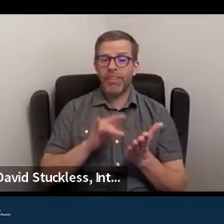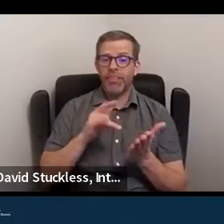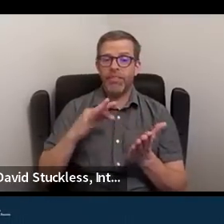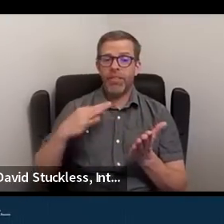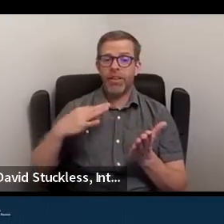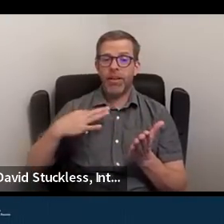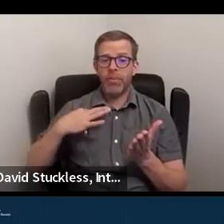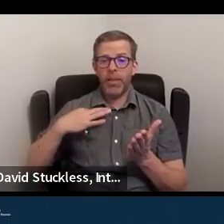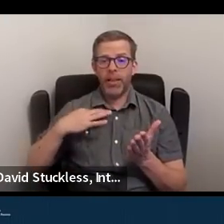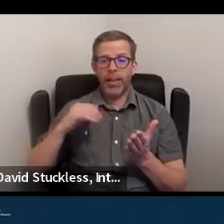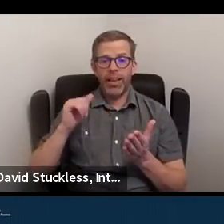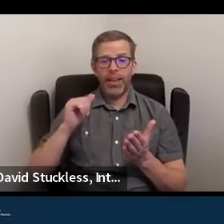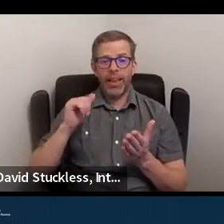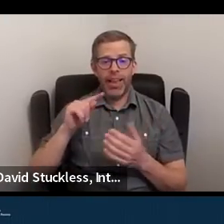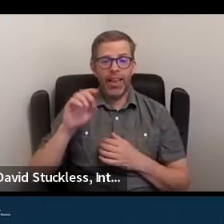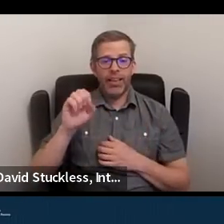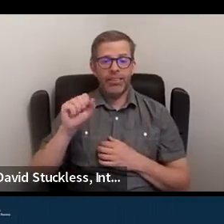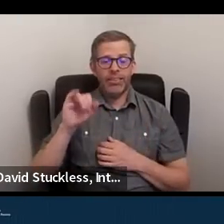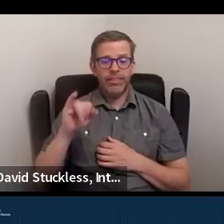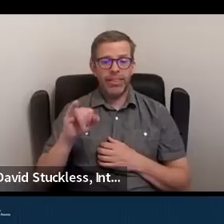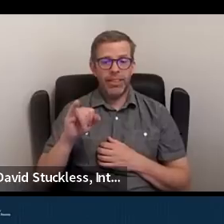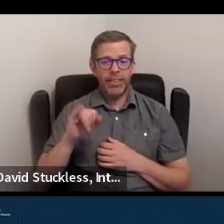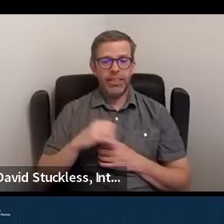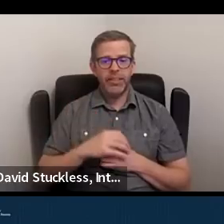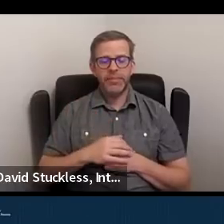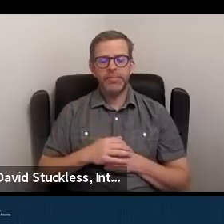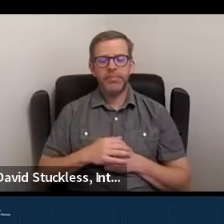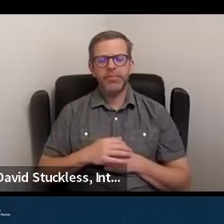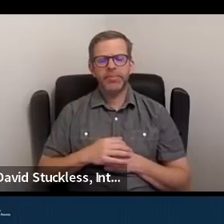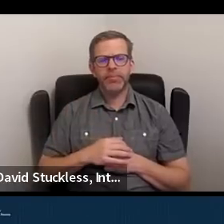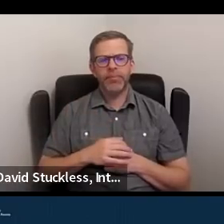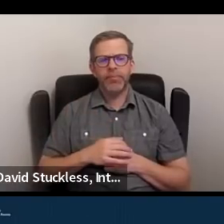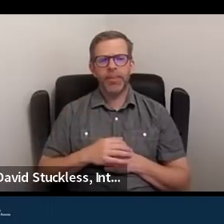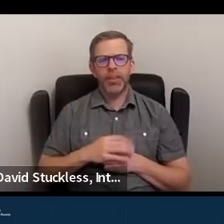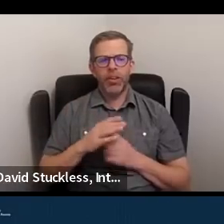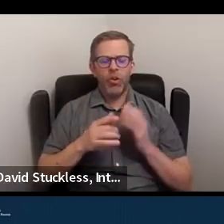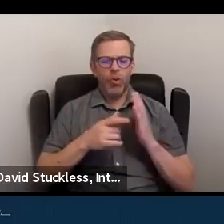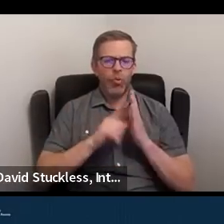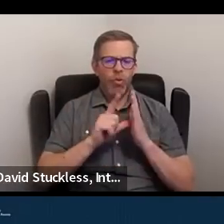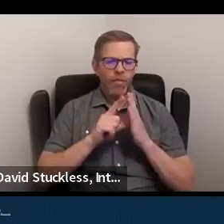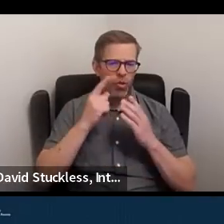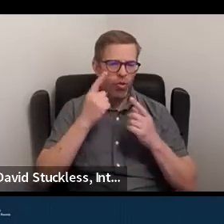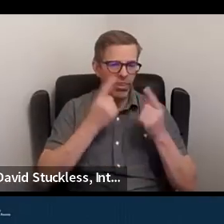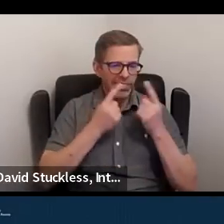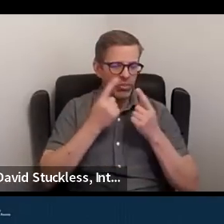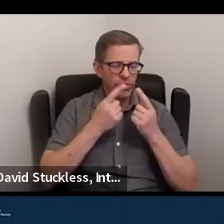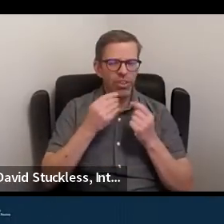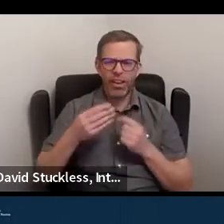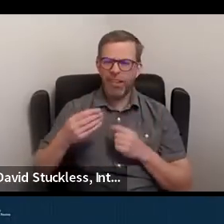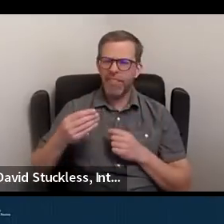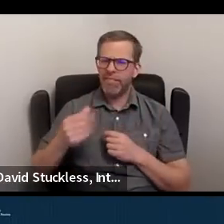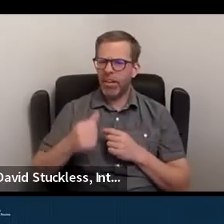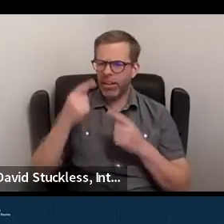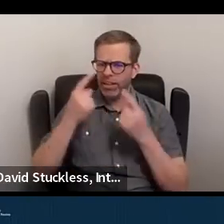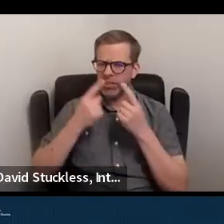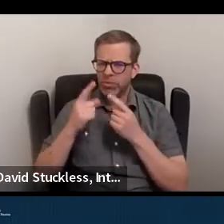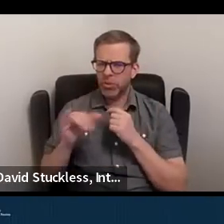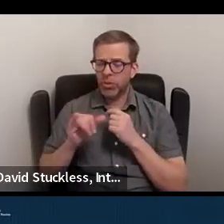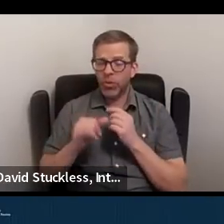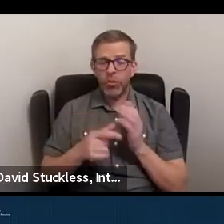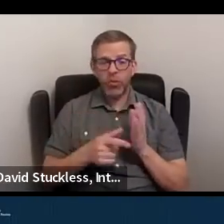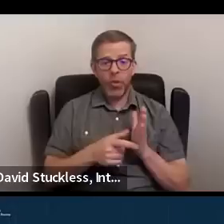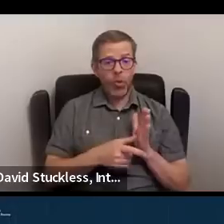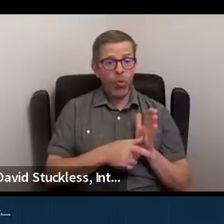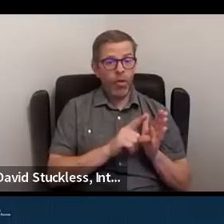as an ESI are in review considerations and in funding considerations. In